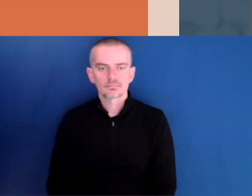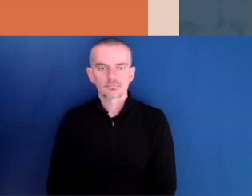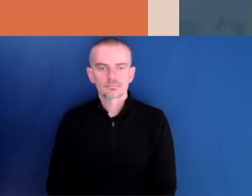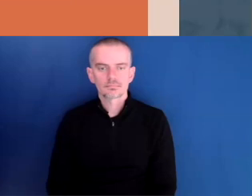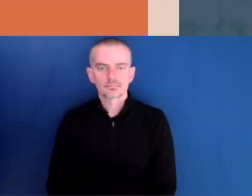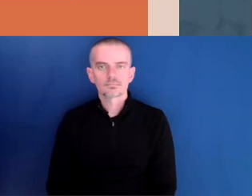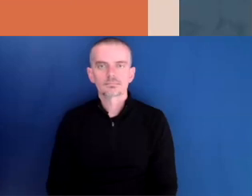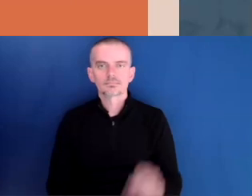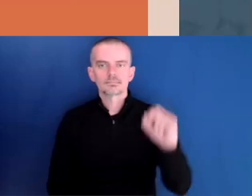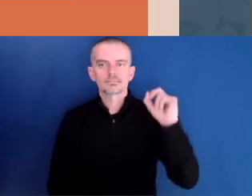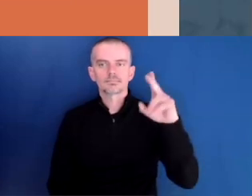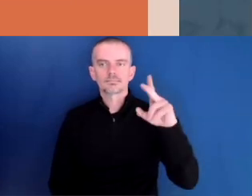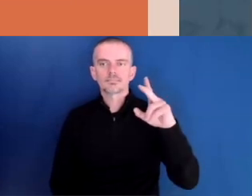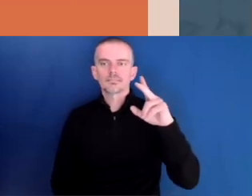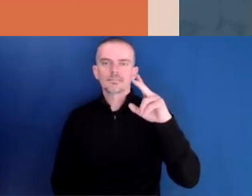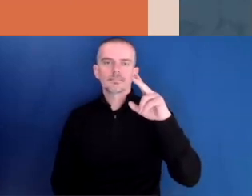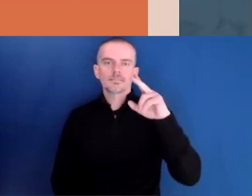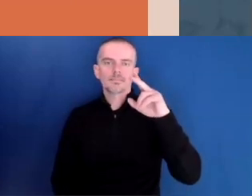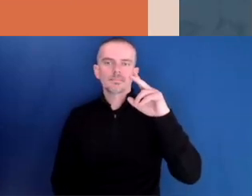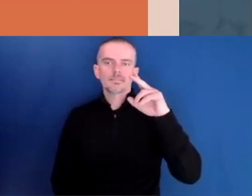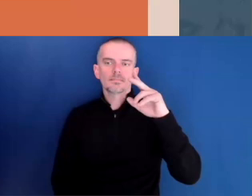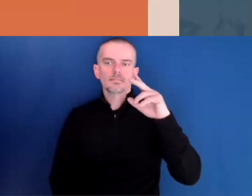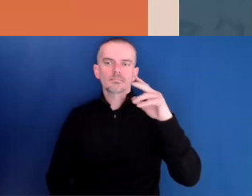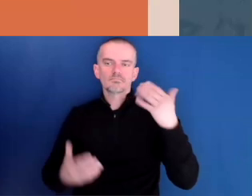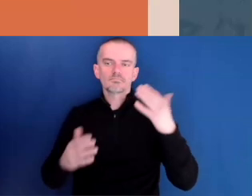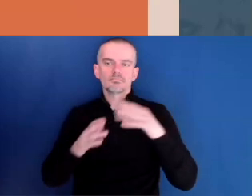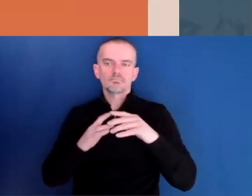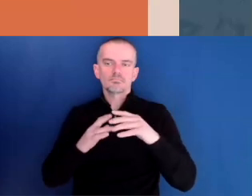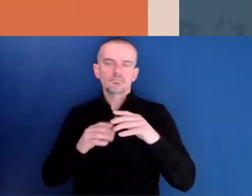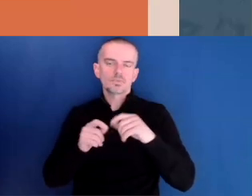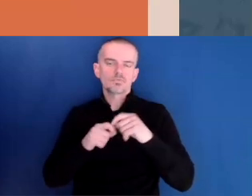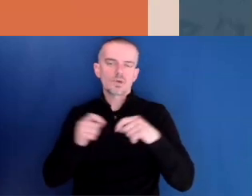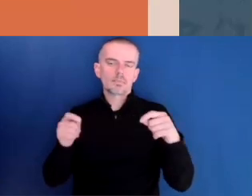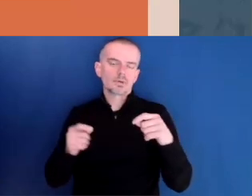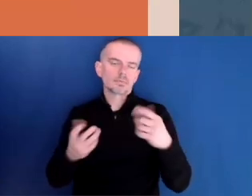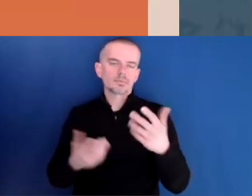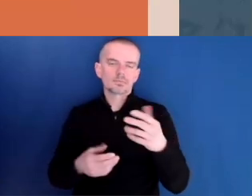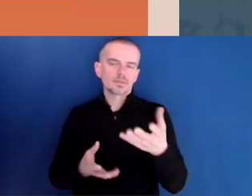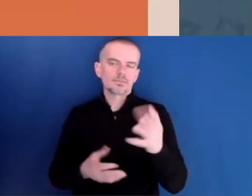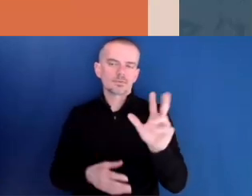All right. If we could maybe start to wrap things up, another 30 seconds or so.